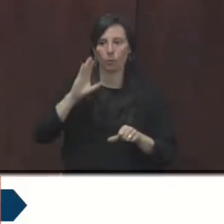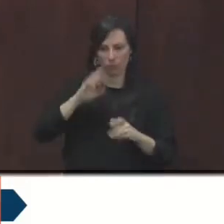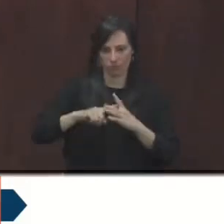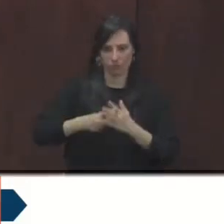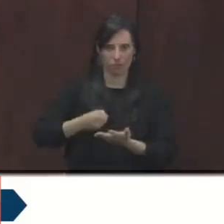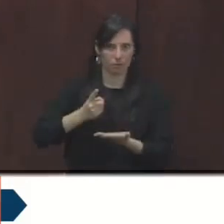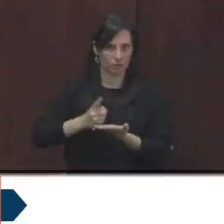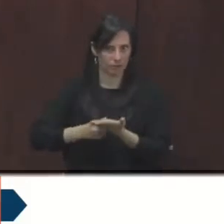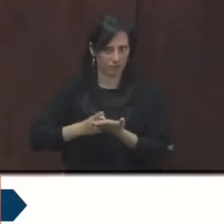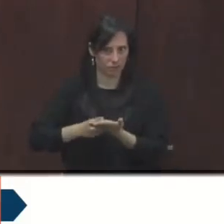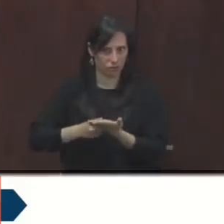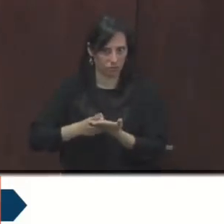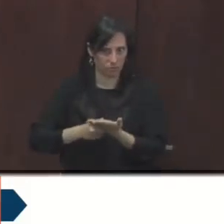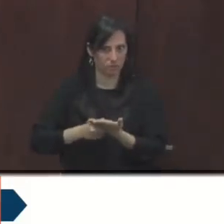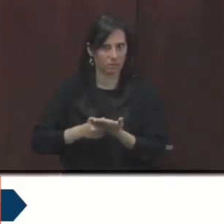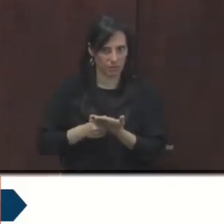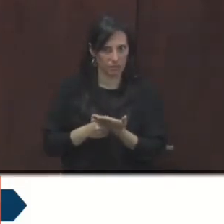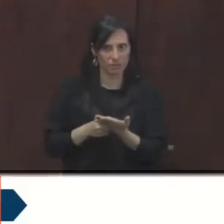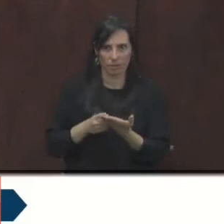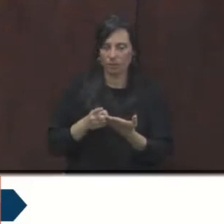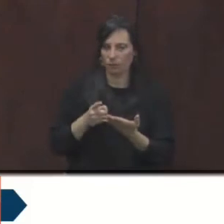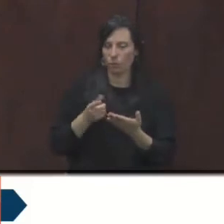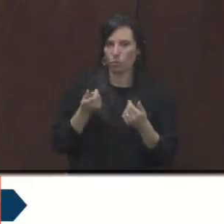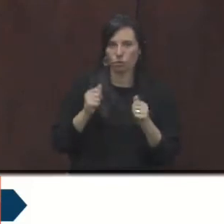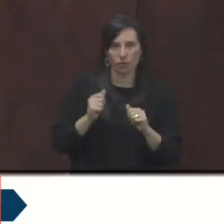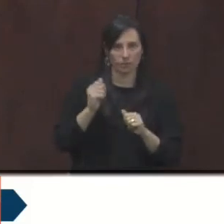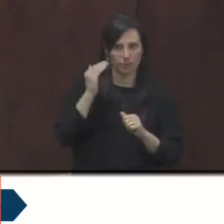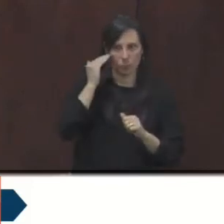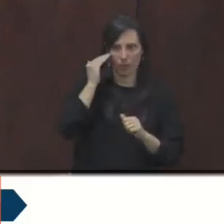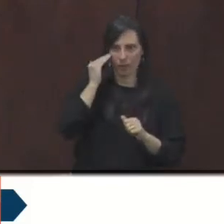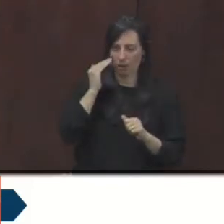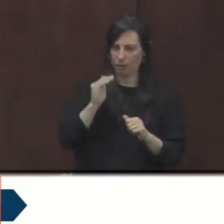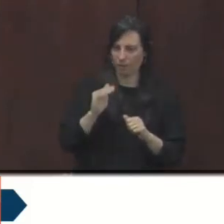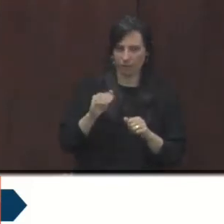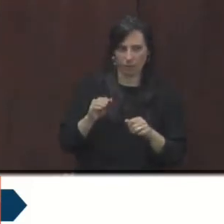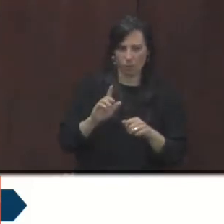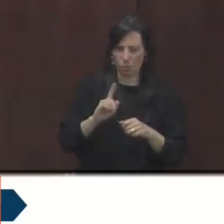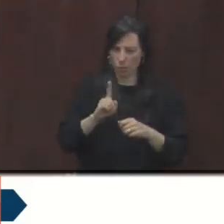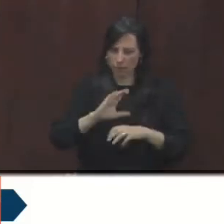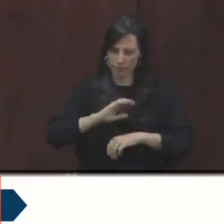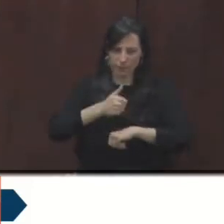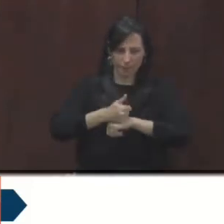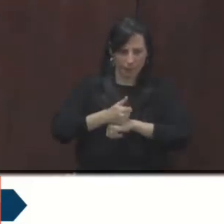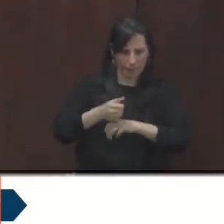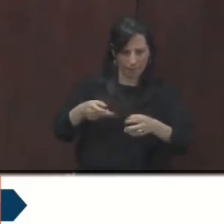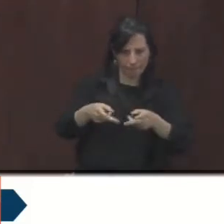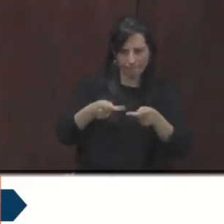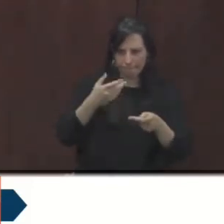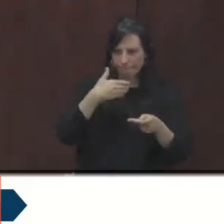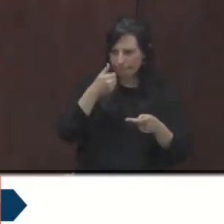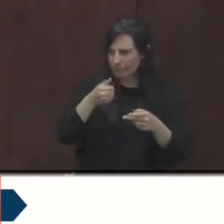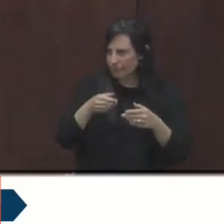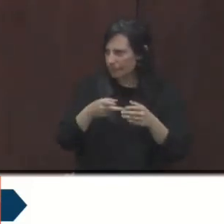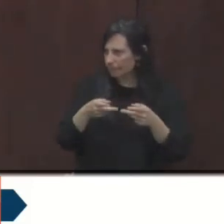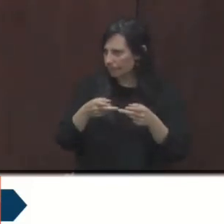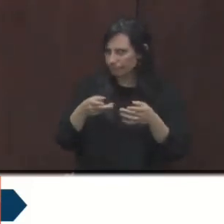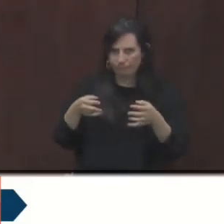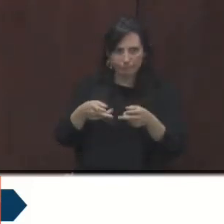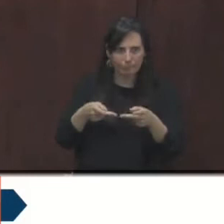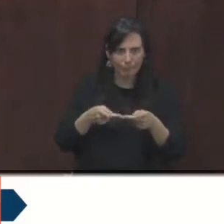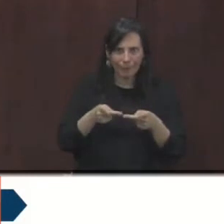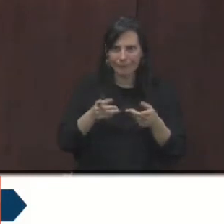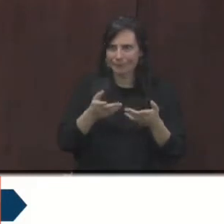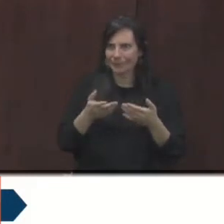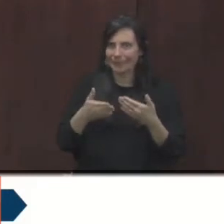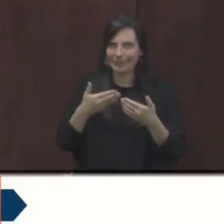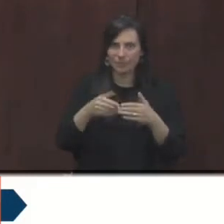very mindful about the locations going forward to make sure that they're accessible to transportation.